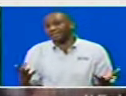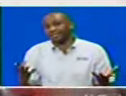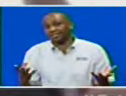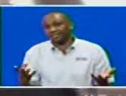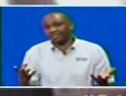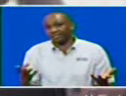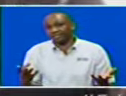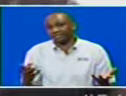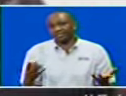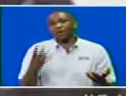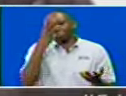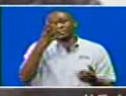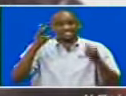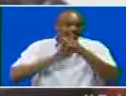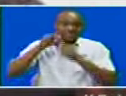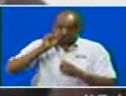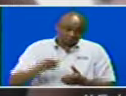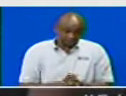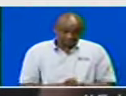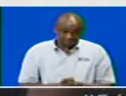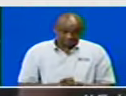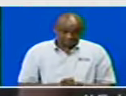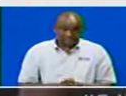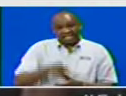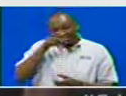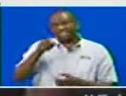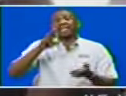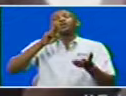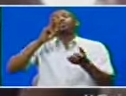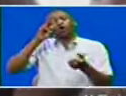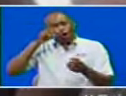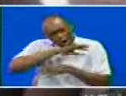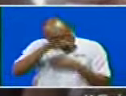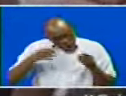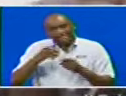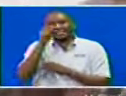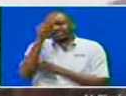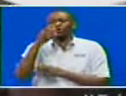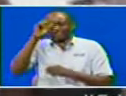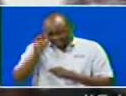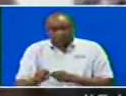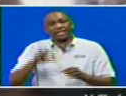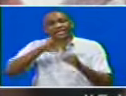ngapi? 47. Total registered voters ya Teso South ni wangapi?